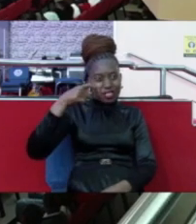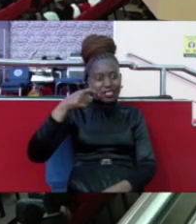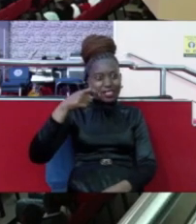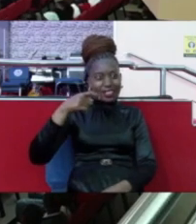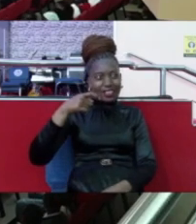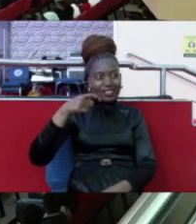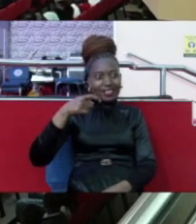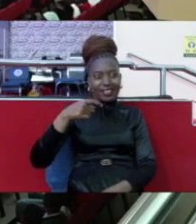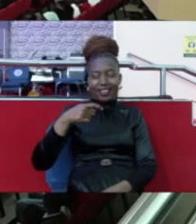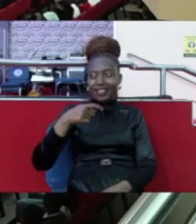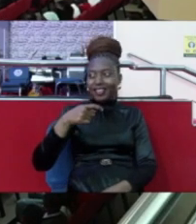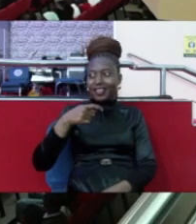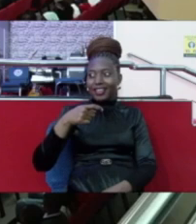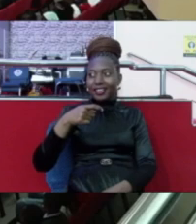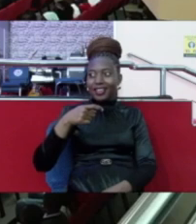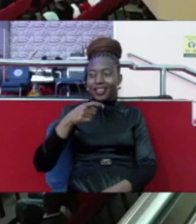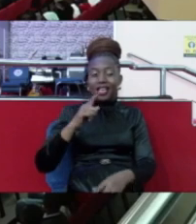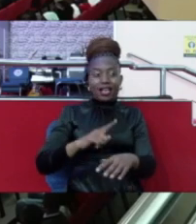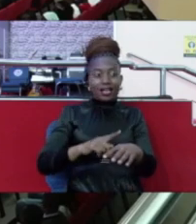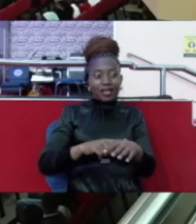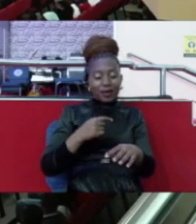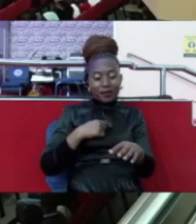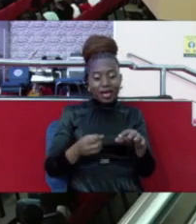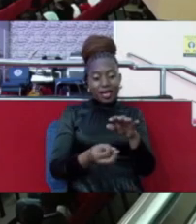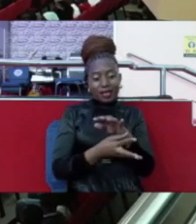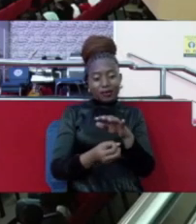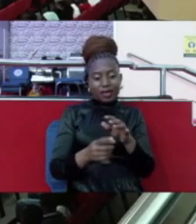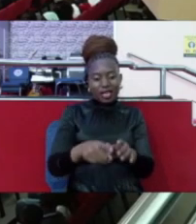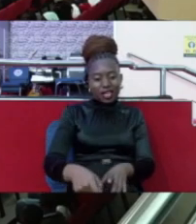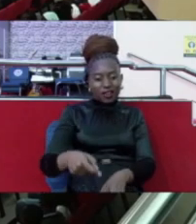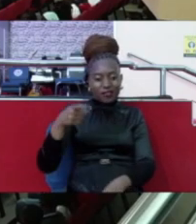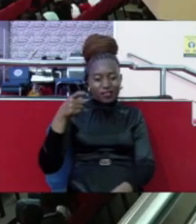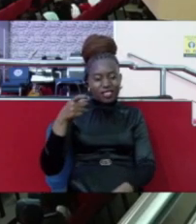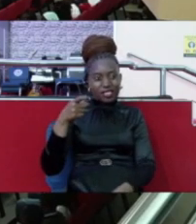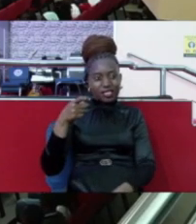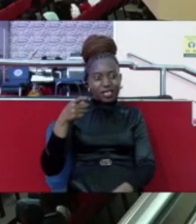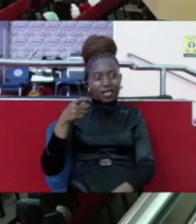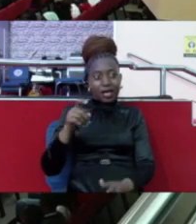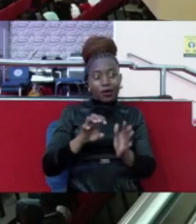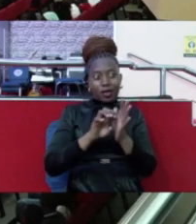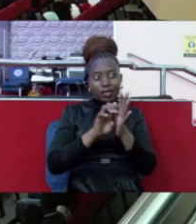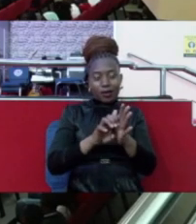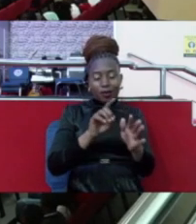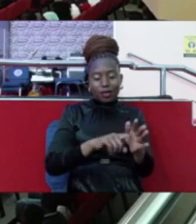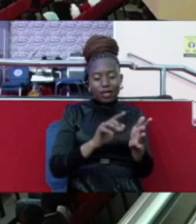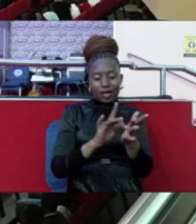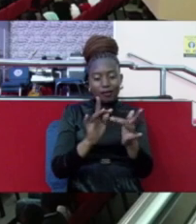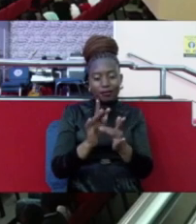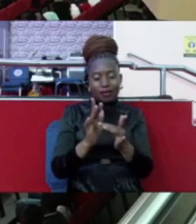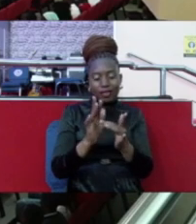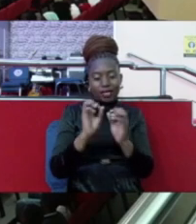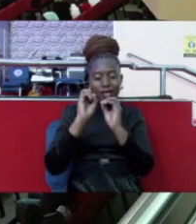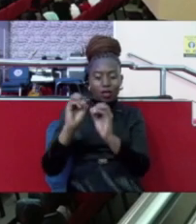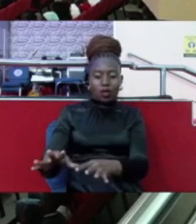samaki. Do you know when I explain fishing, like when Jesus cast the net over the boat side